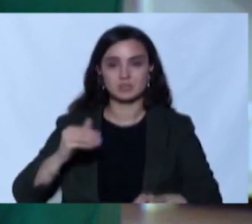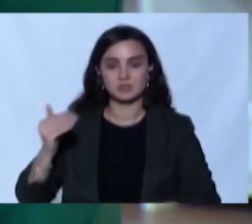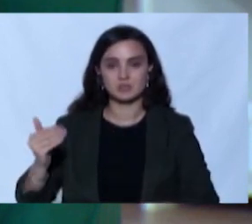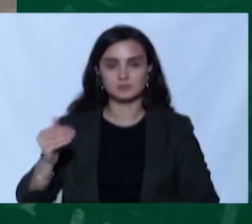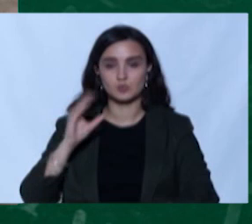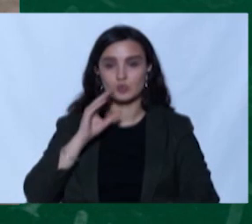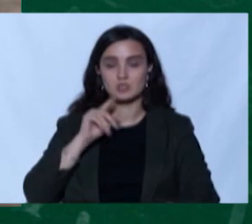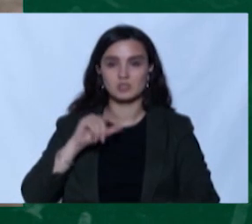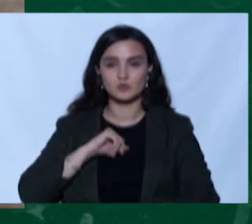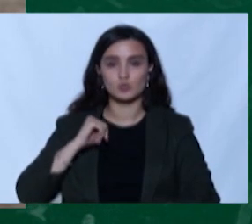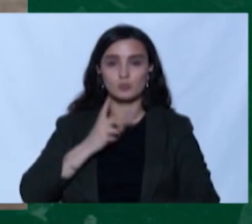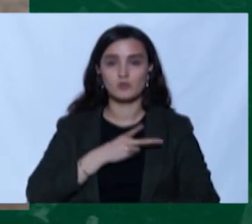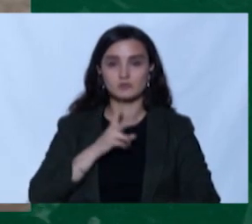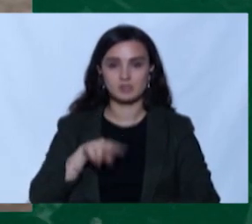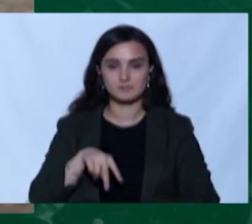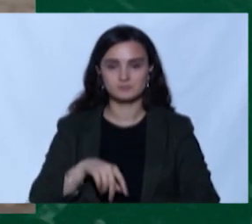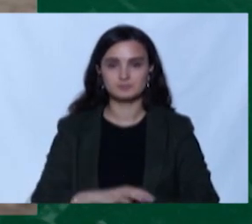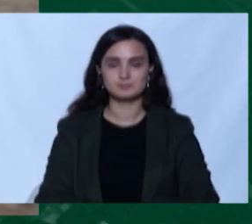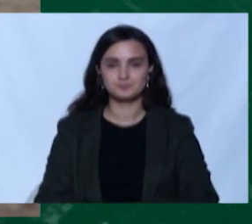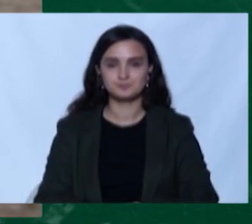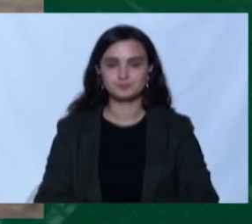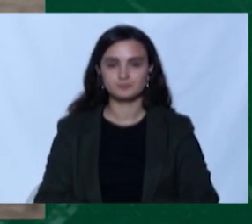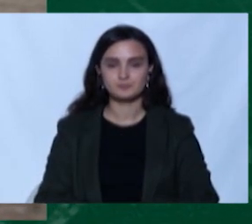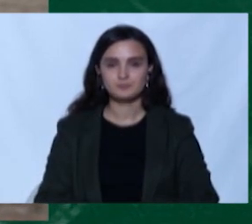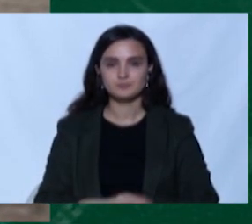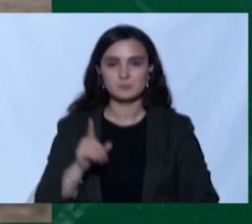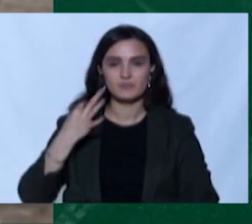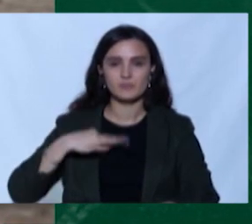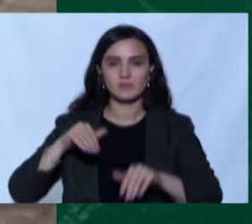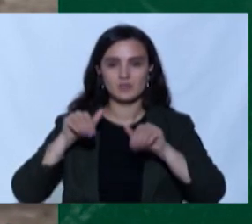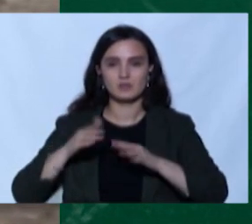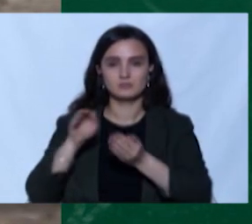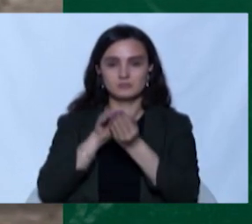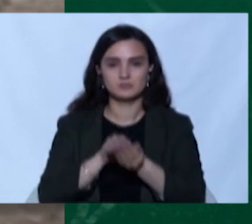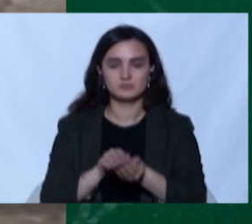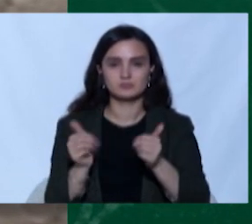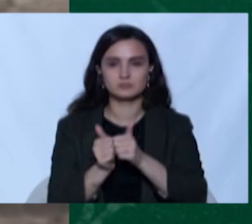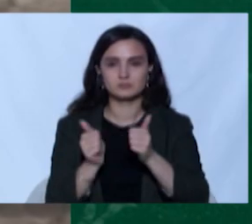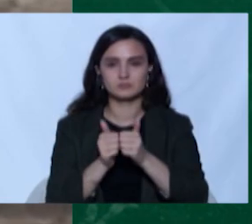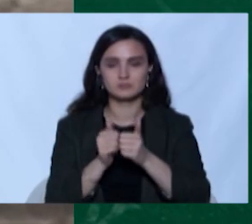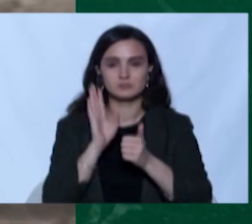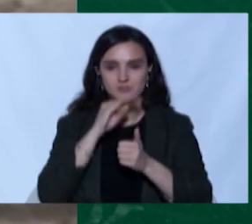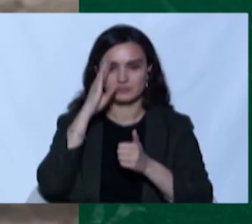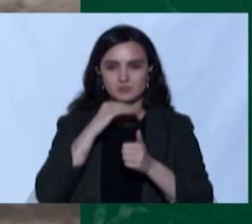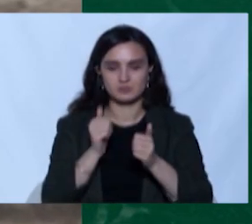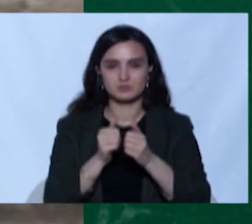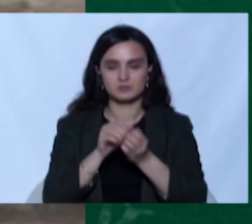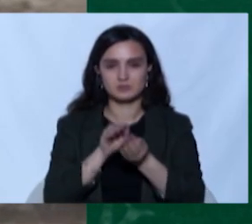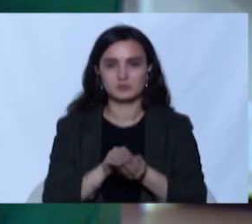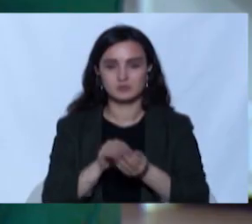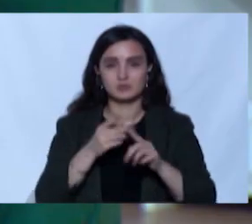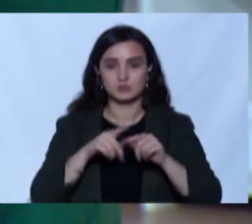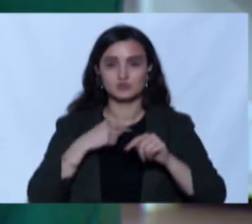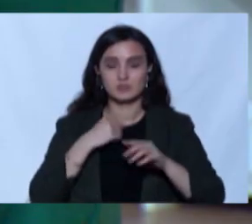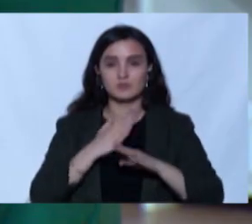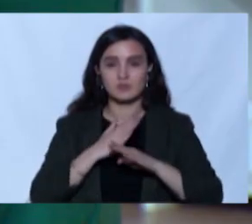when she passed away, her son decided to bury her alongside her mother and father. So at least we have